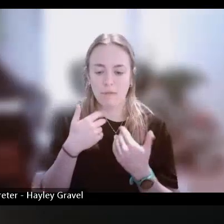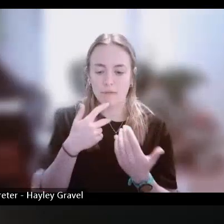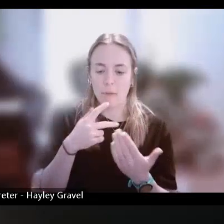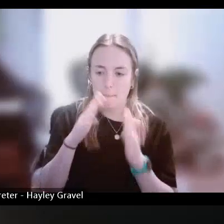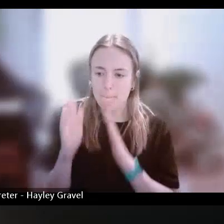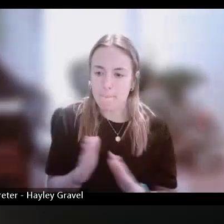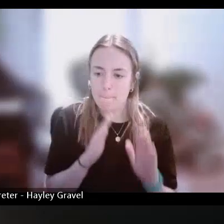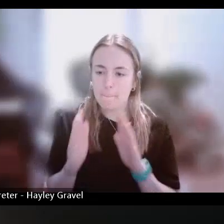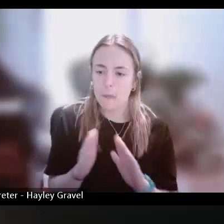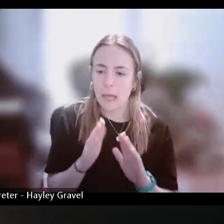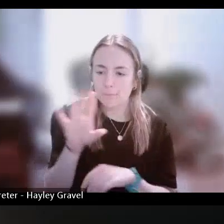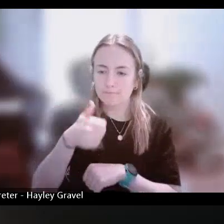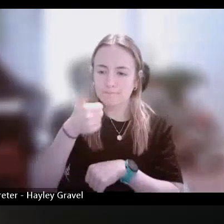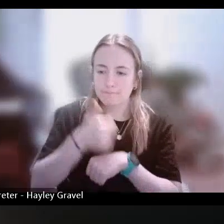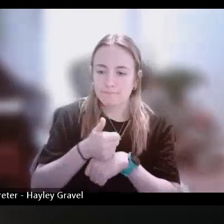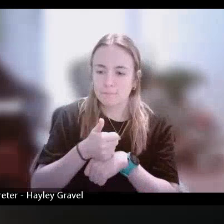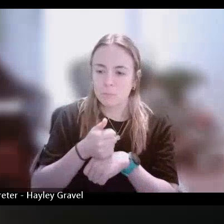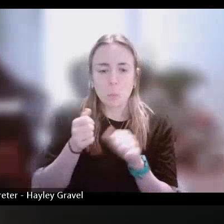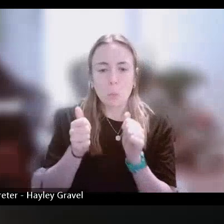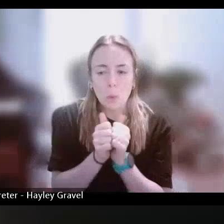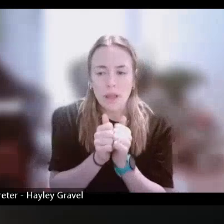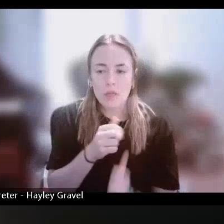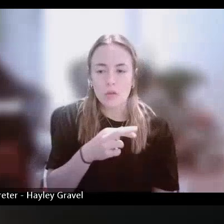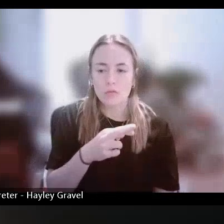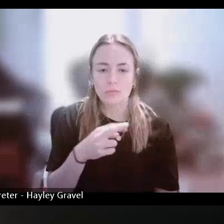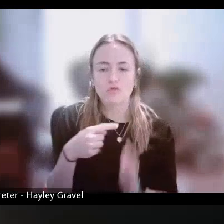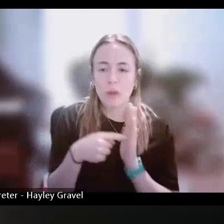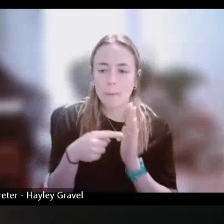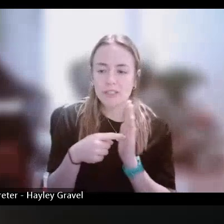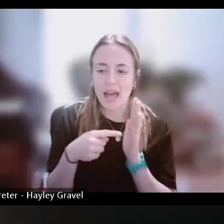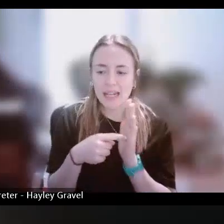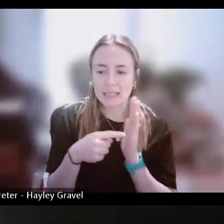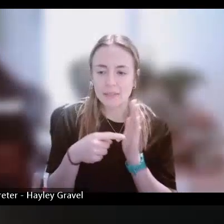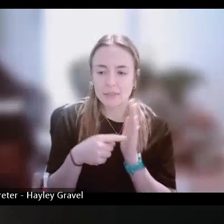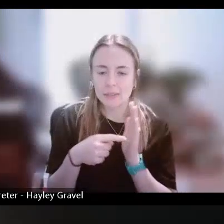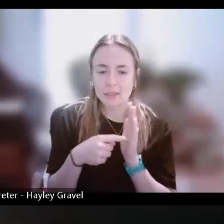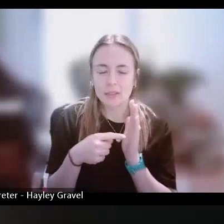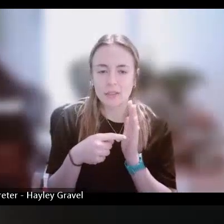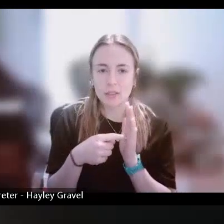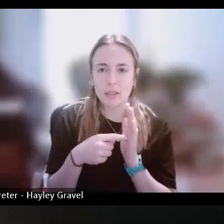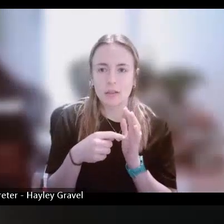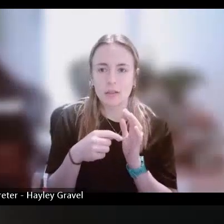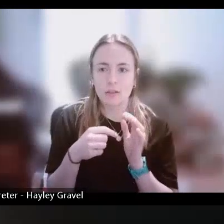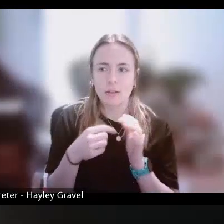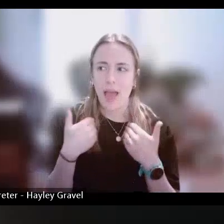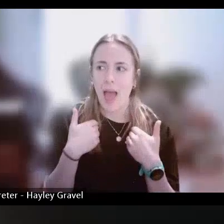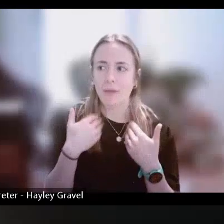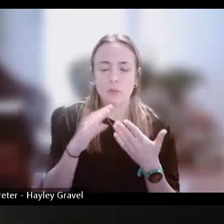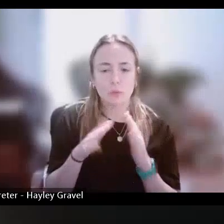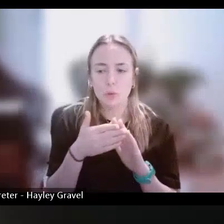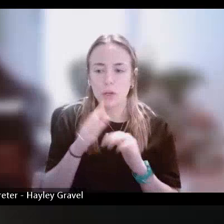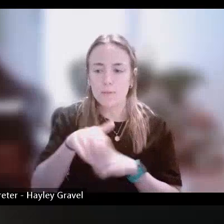like with representatives, to put some kind of community together for the homeless, so that it's not